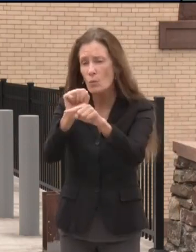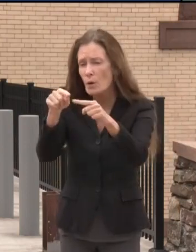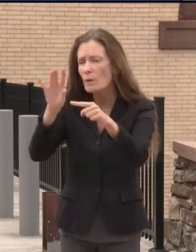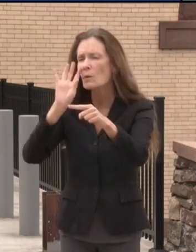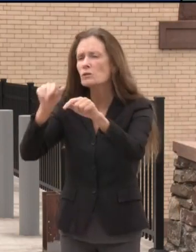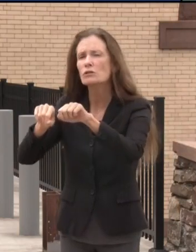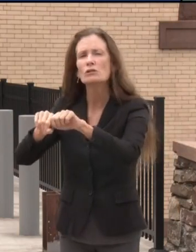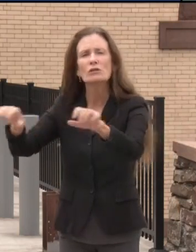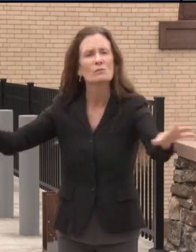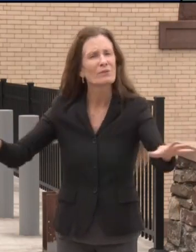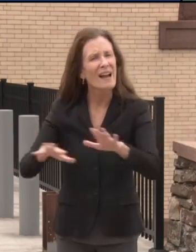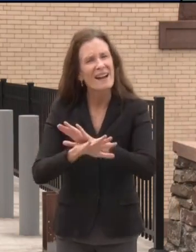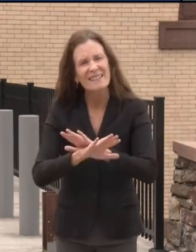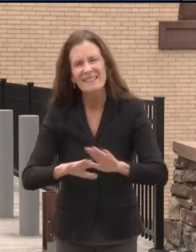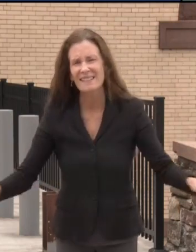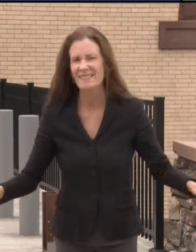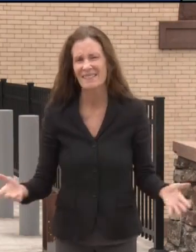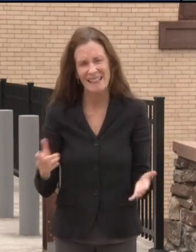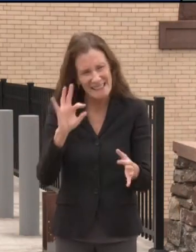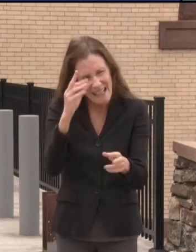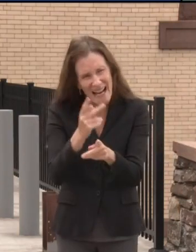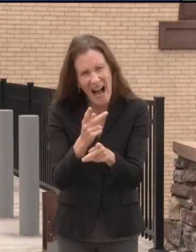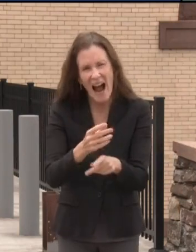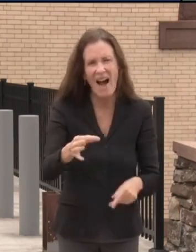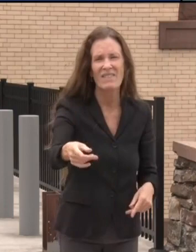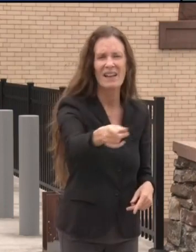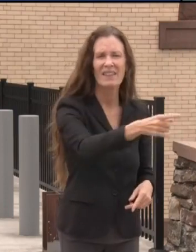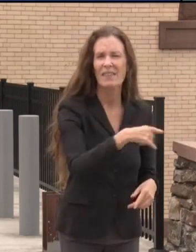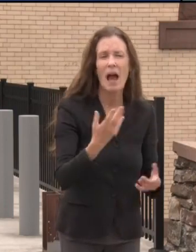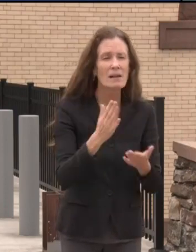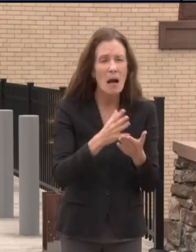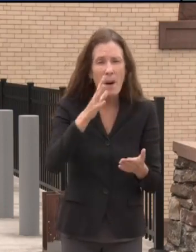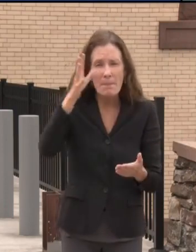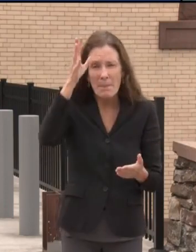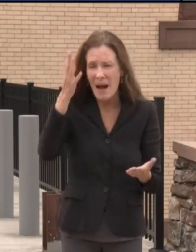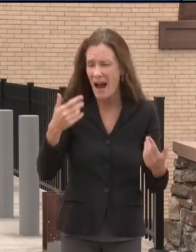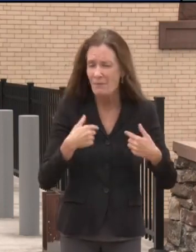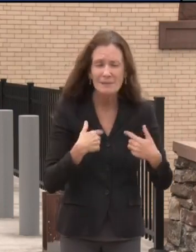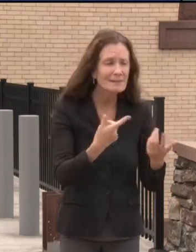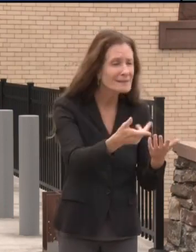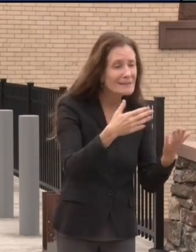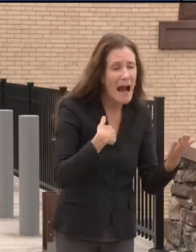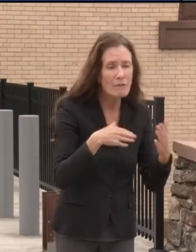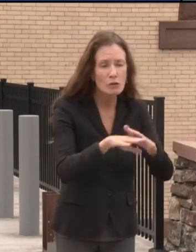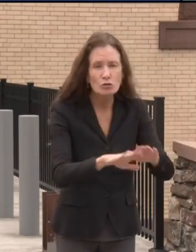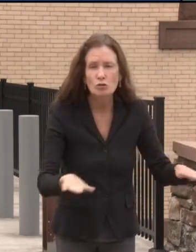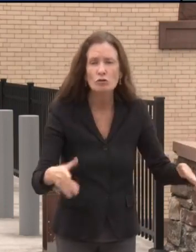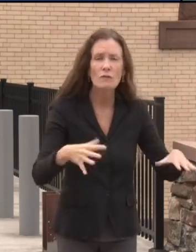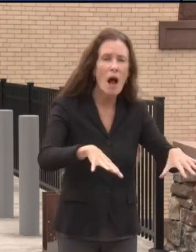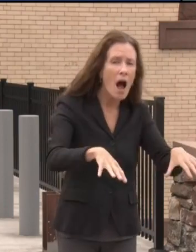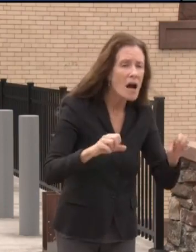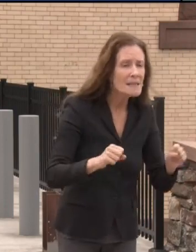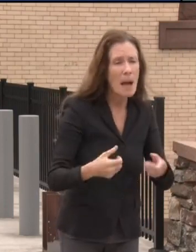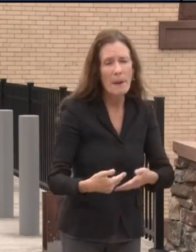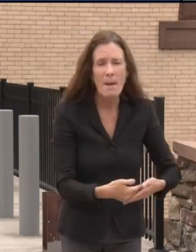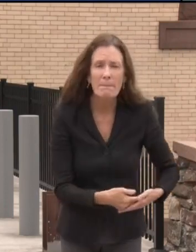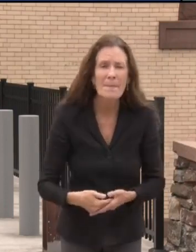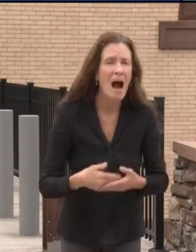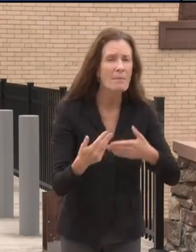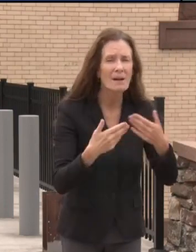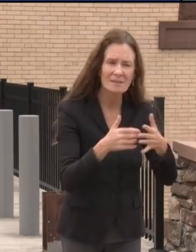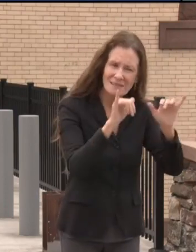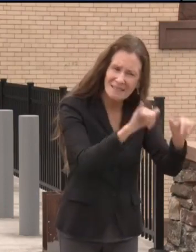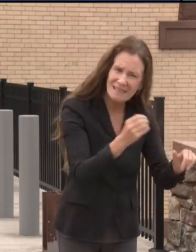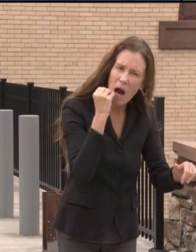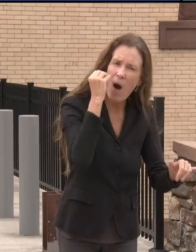spouse, child, or parent. How can any of us possibly expect a worker to operate at their peak knowing that they have a sick child at